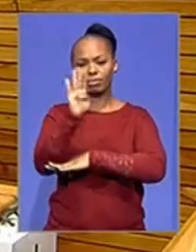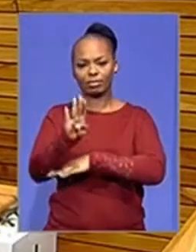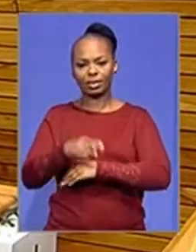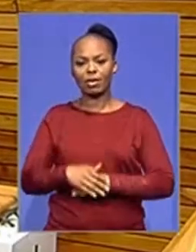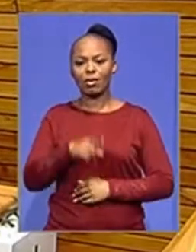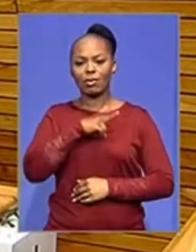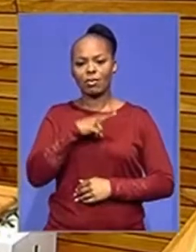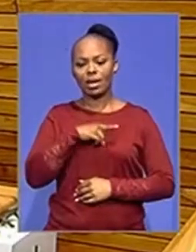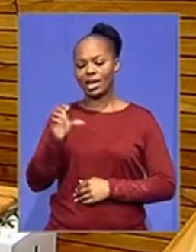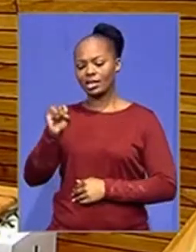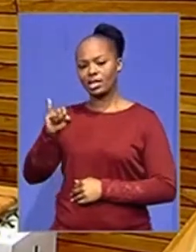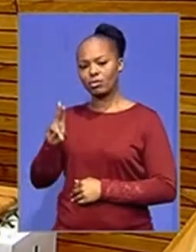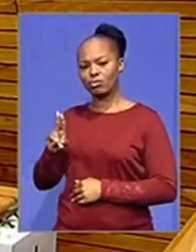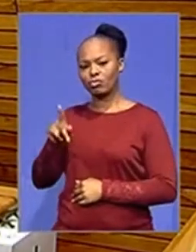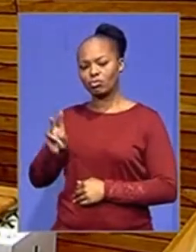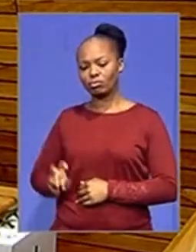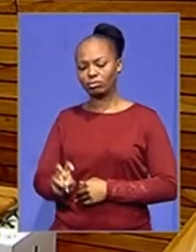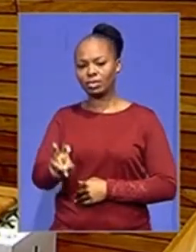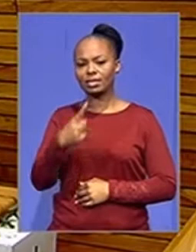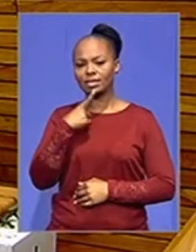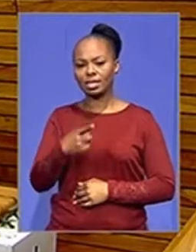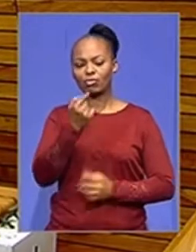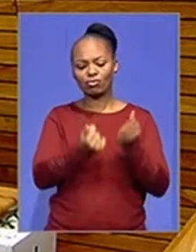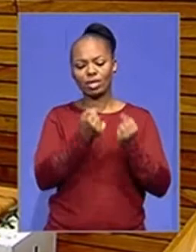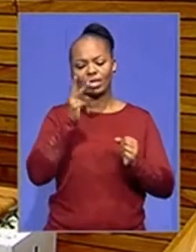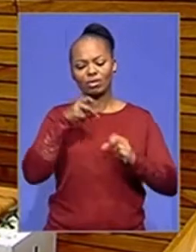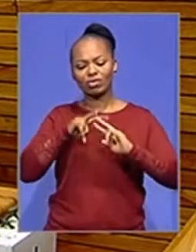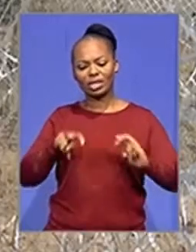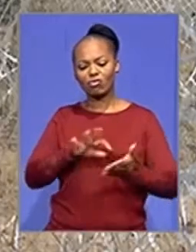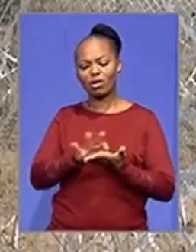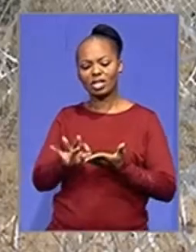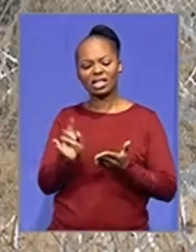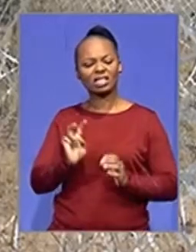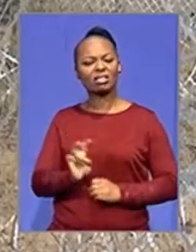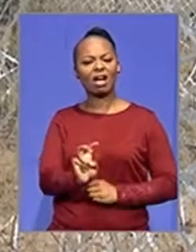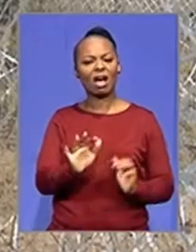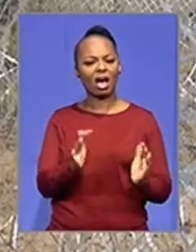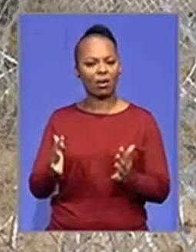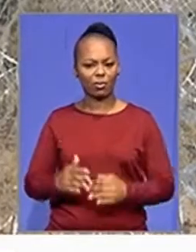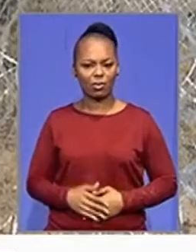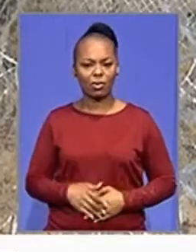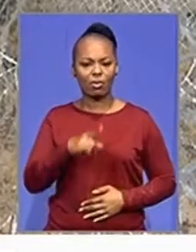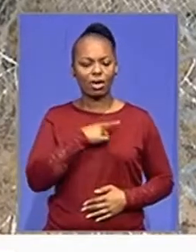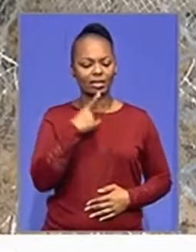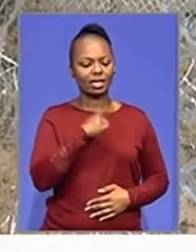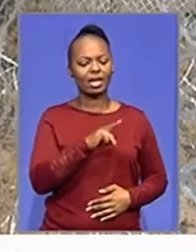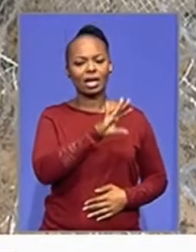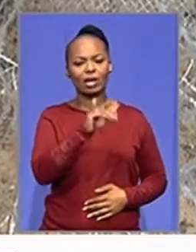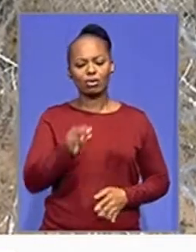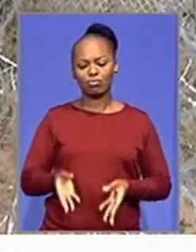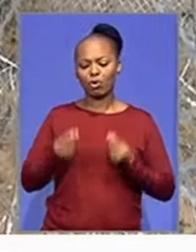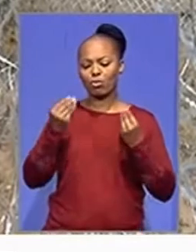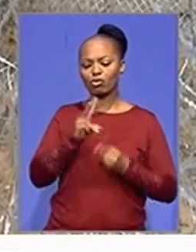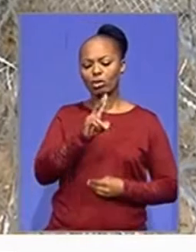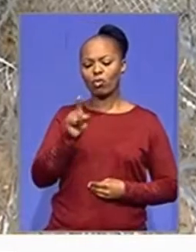Lekgotla le sekaseke kontraka mme le qhelele ka thoko. Ho tlohala ha Caledon e fuwe 21.8